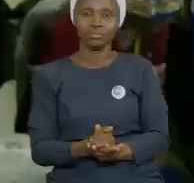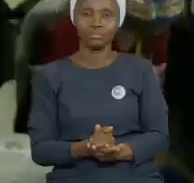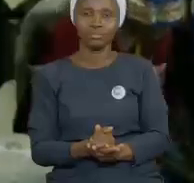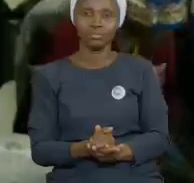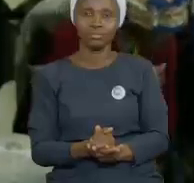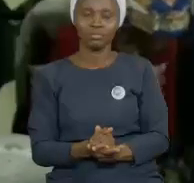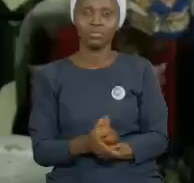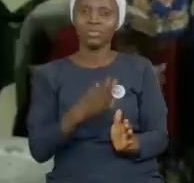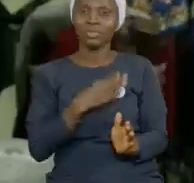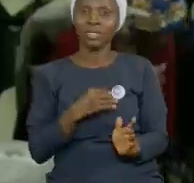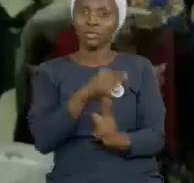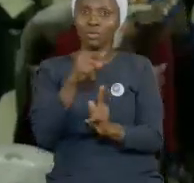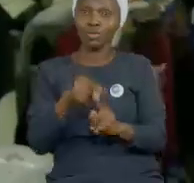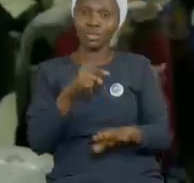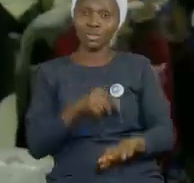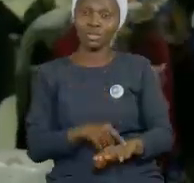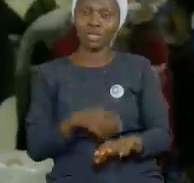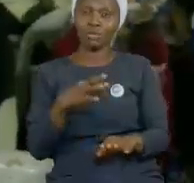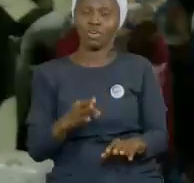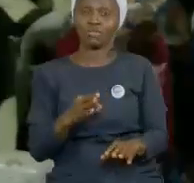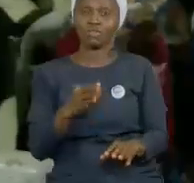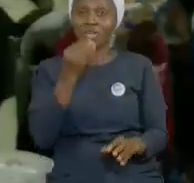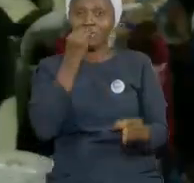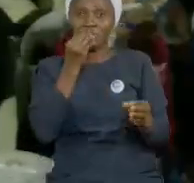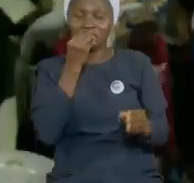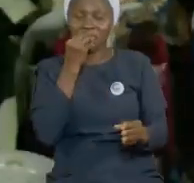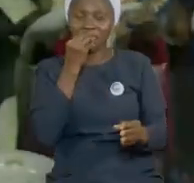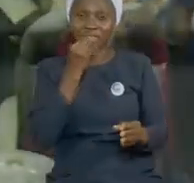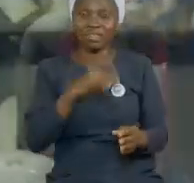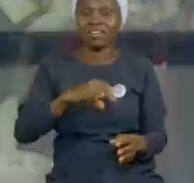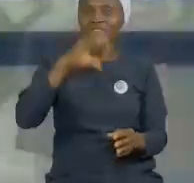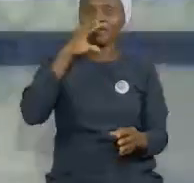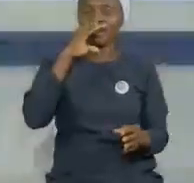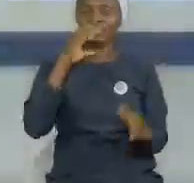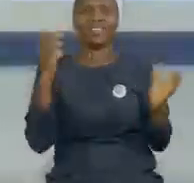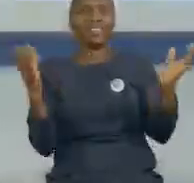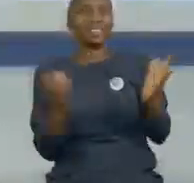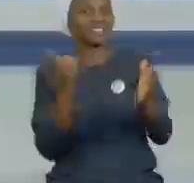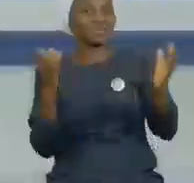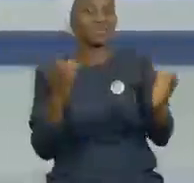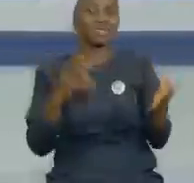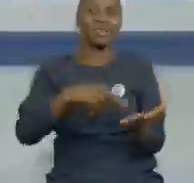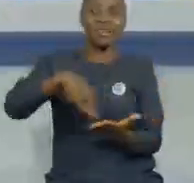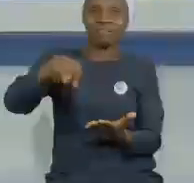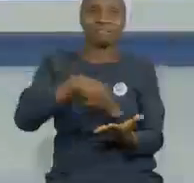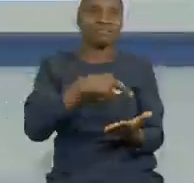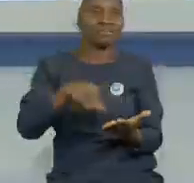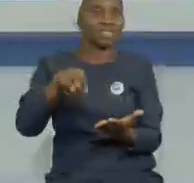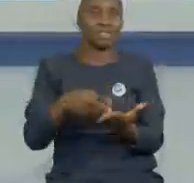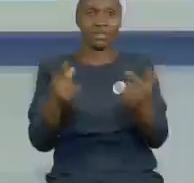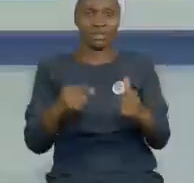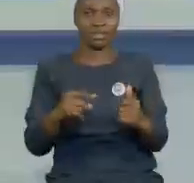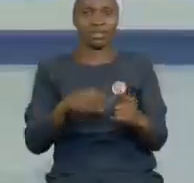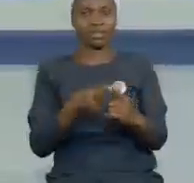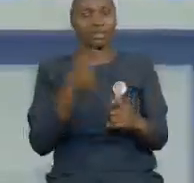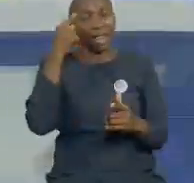And when the time of meat and drink, celebration and dancing came, and the daughter of Herodias